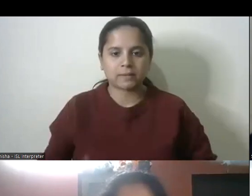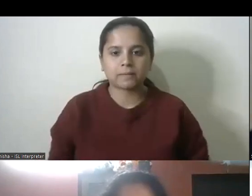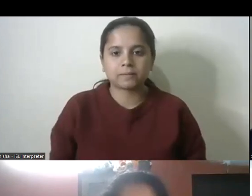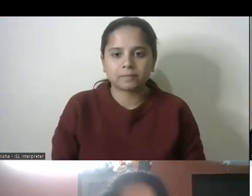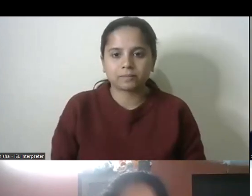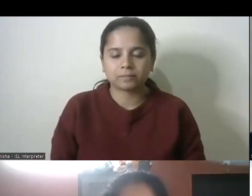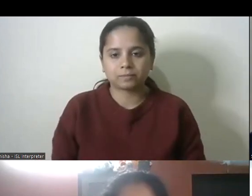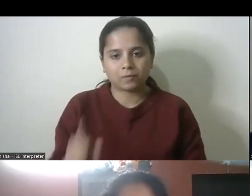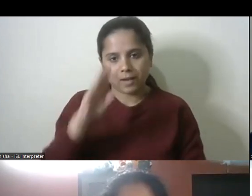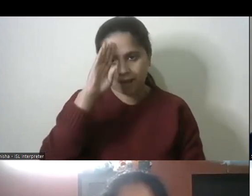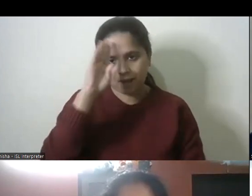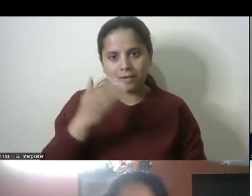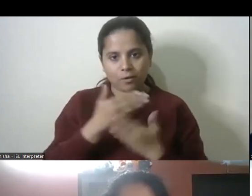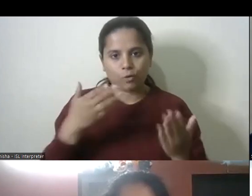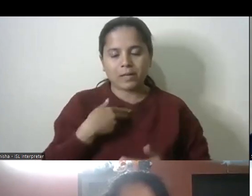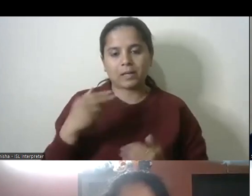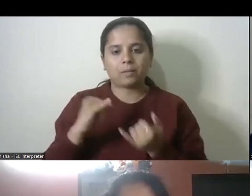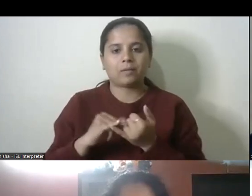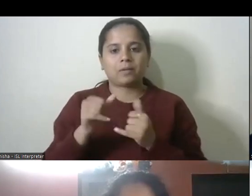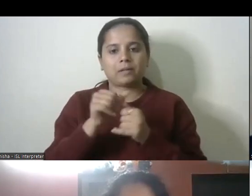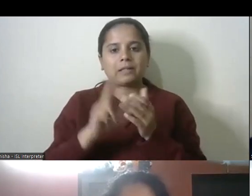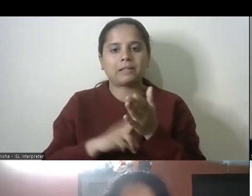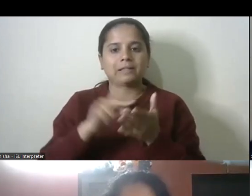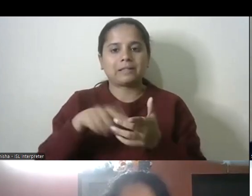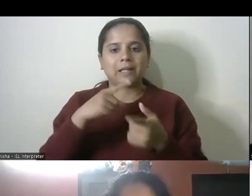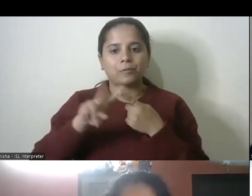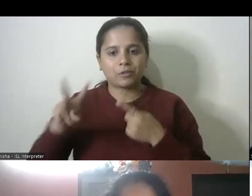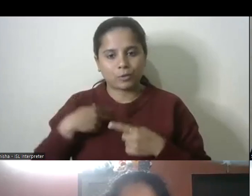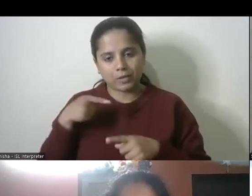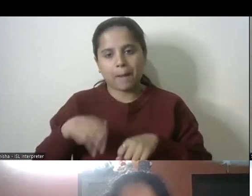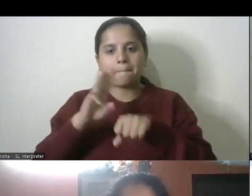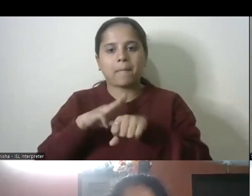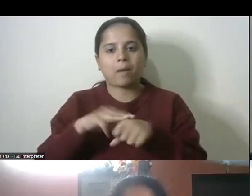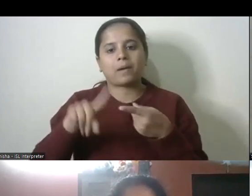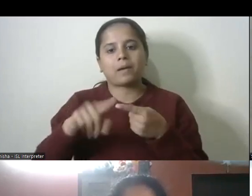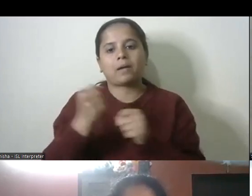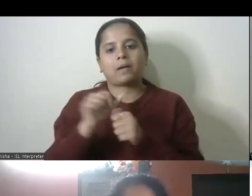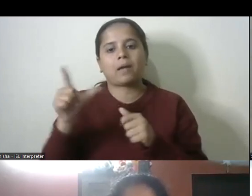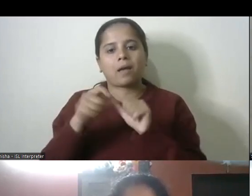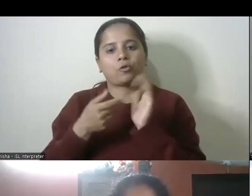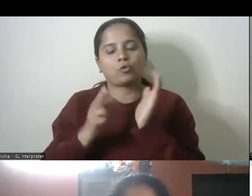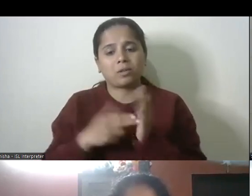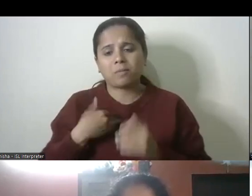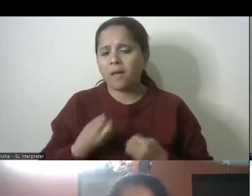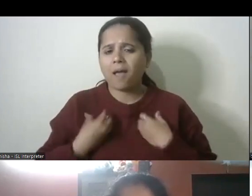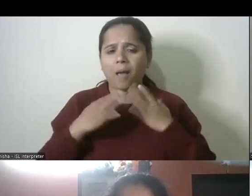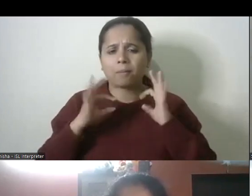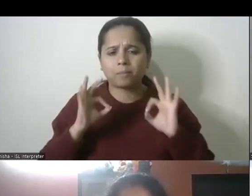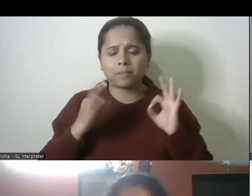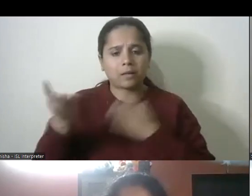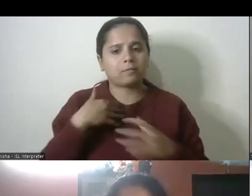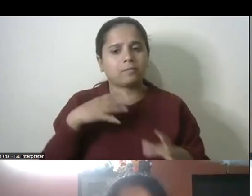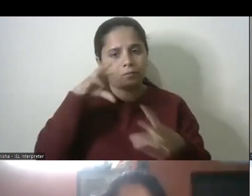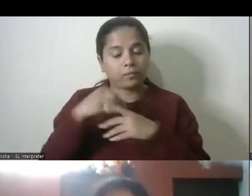Hey, hello, everyone. I'm Sanjeev. I'm a member of Egalitarian. So I'm very happy to be a part of this remarkable occasion.